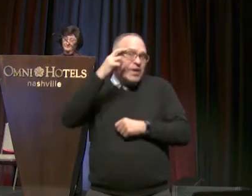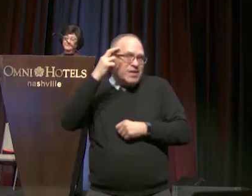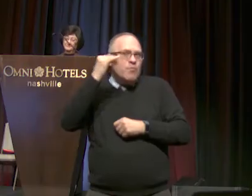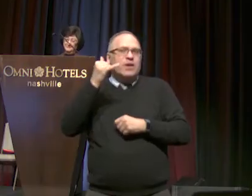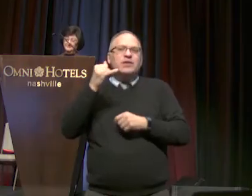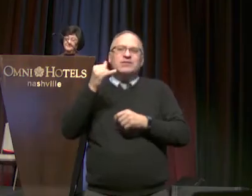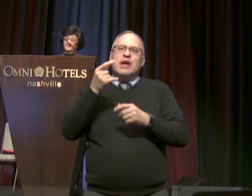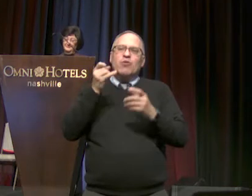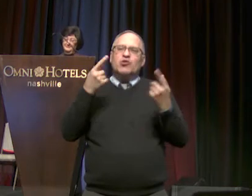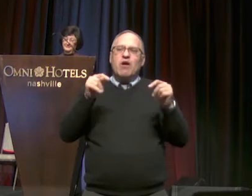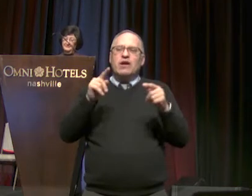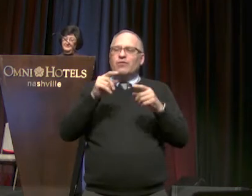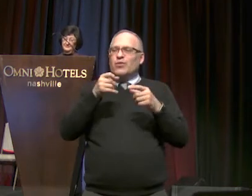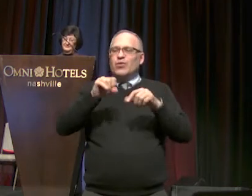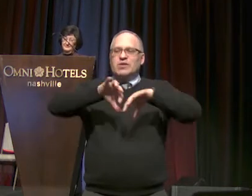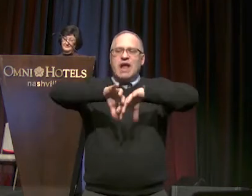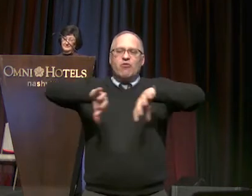church.